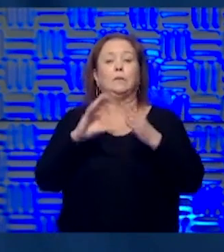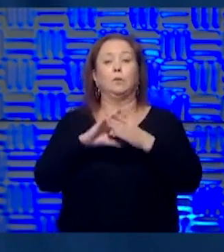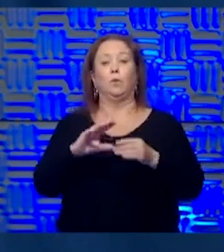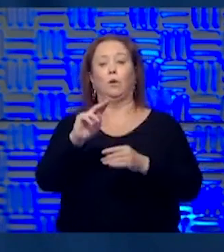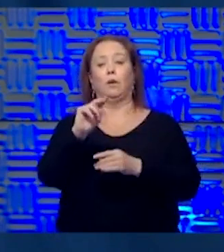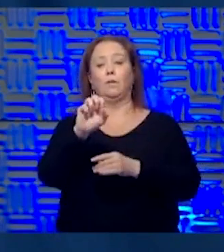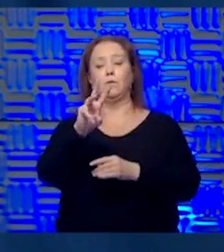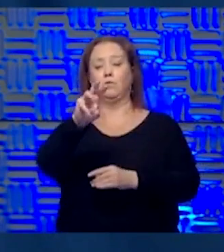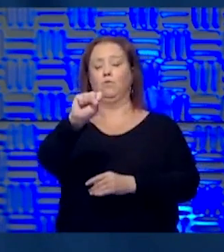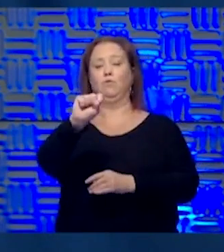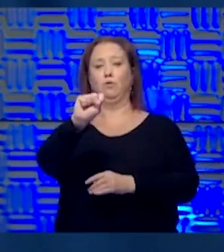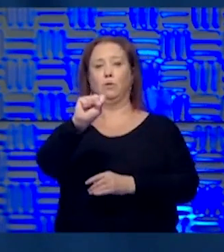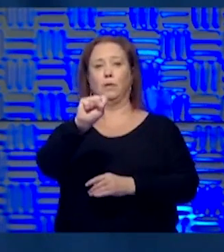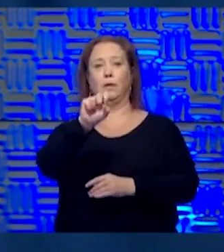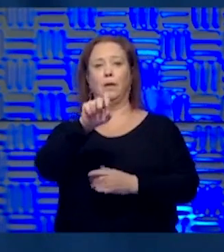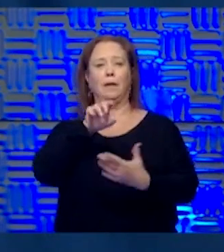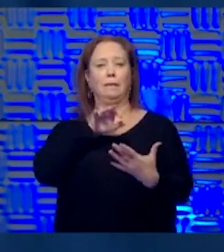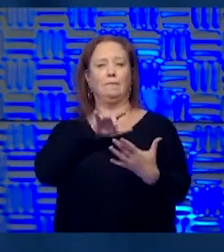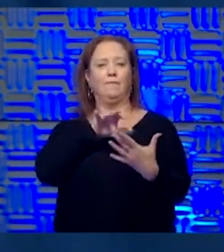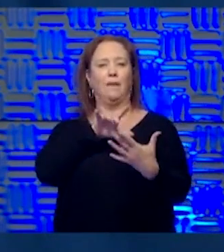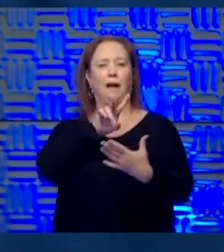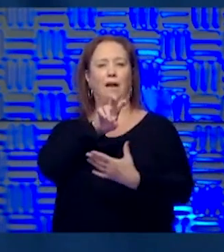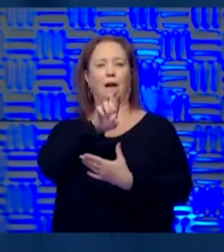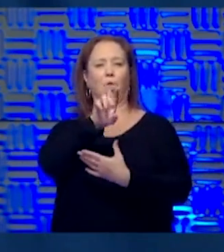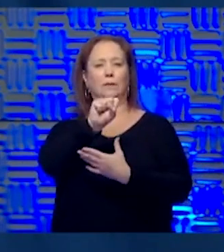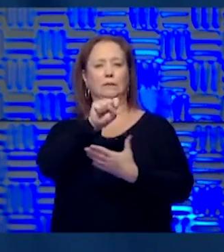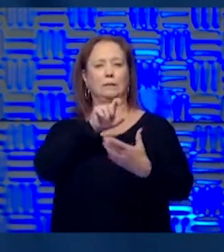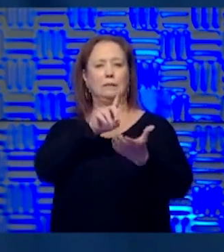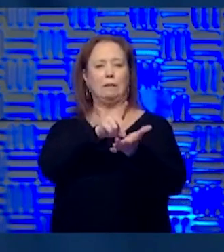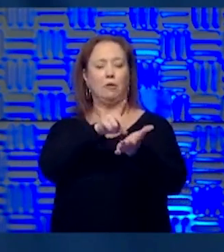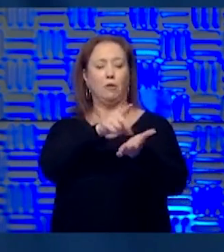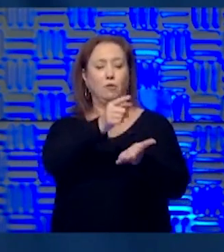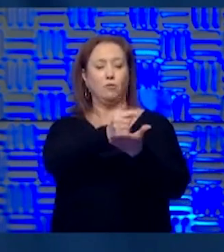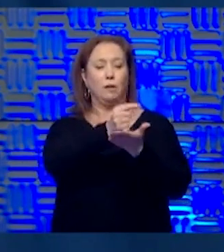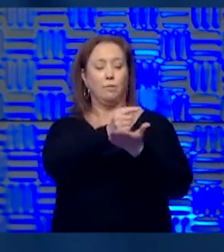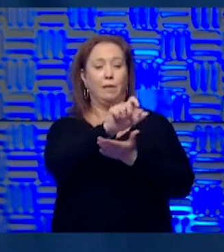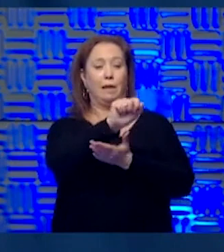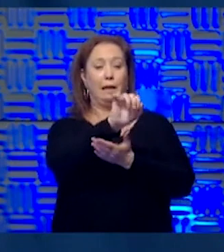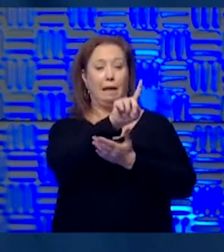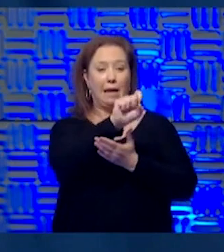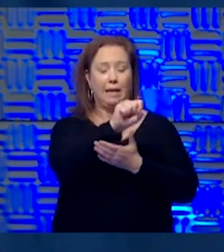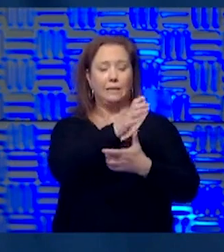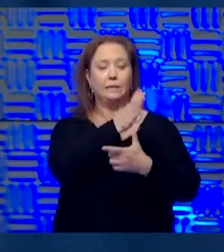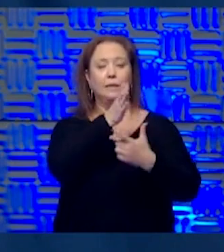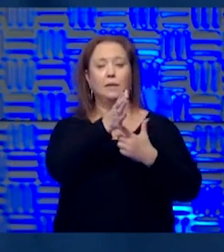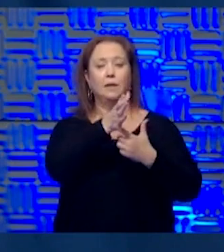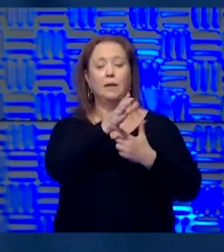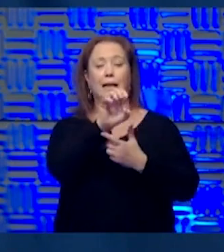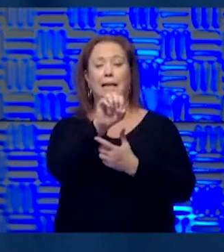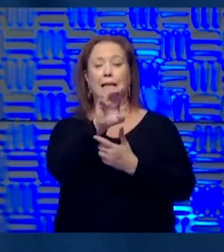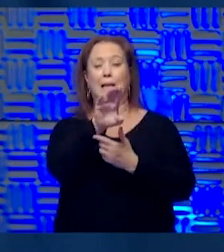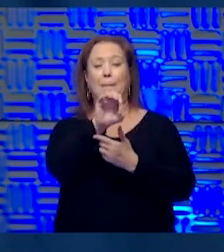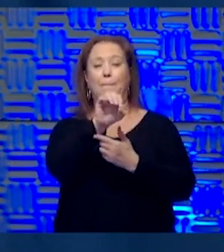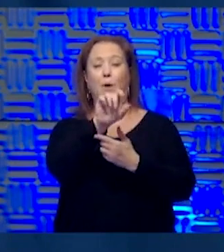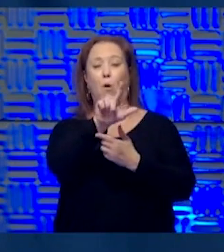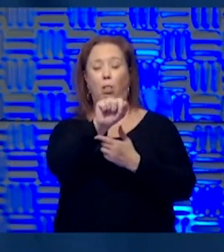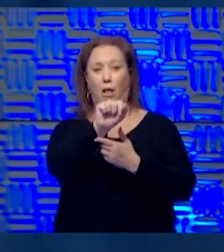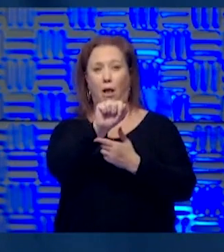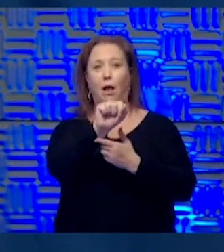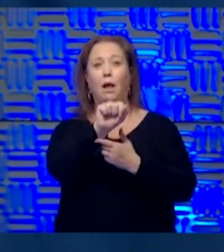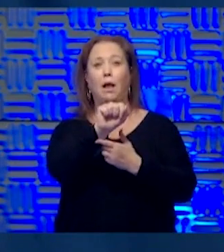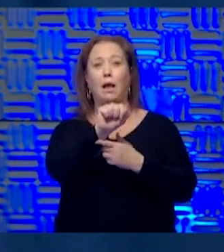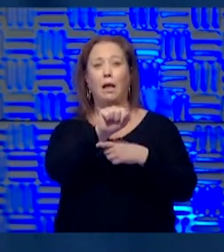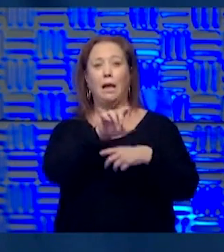news media outlets of the virologist who's treated patients with AIDS and treated patients with Ebola. He did